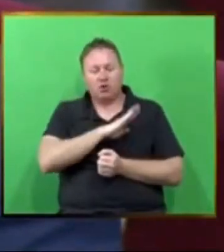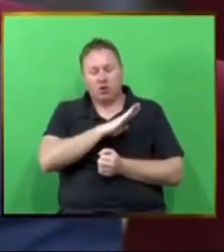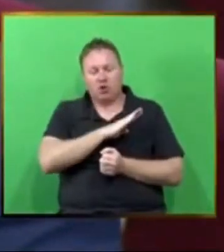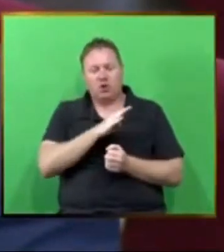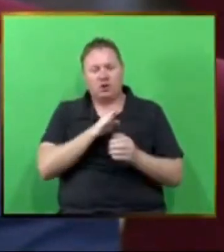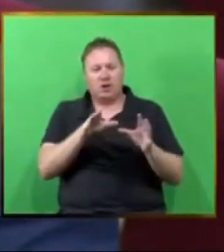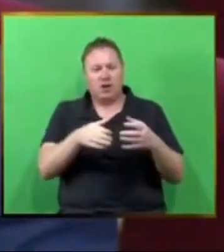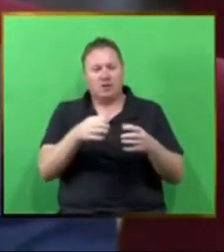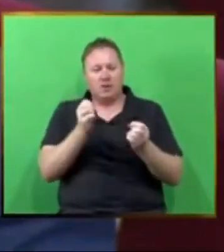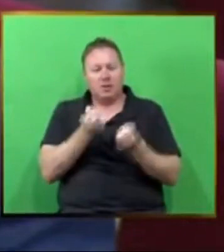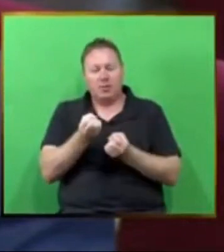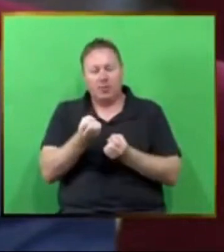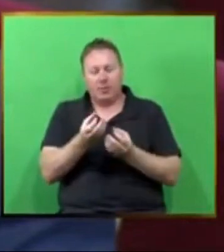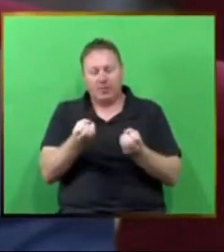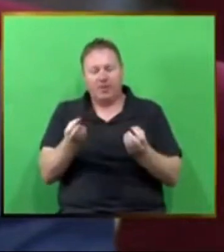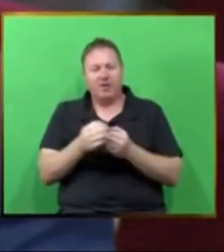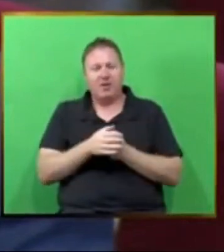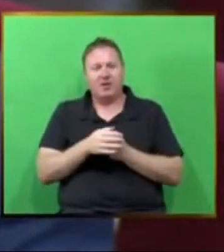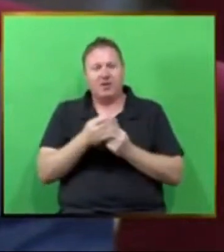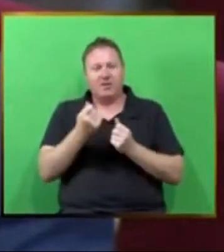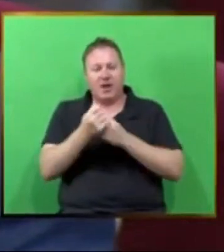In the coming financial